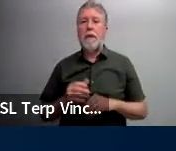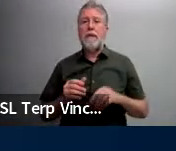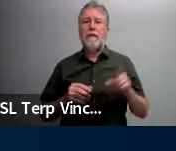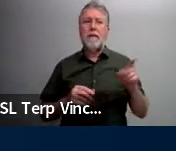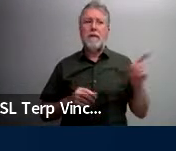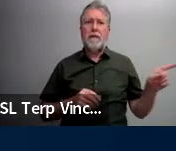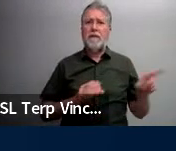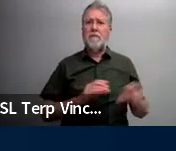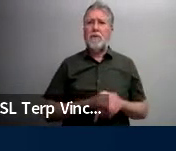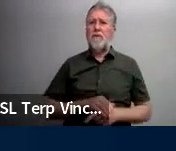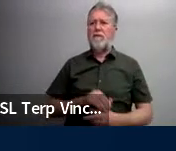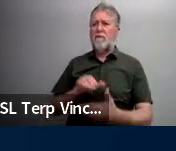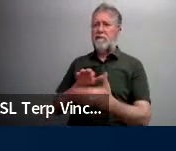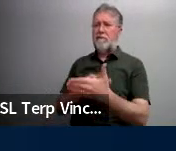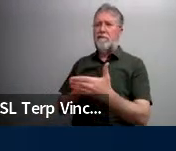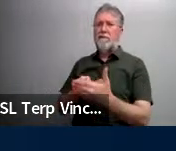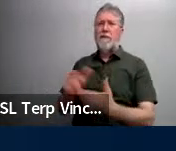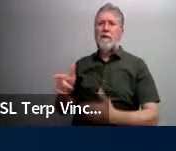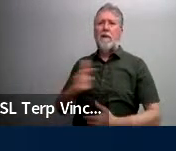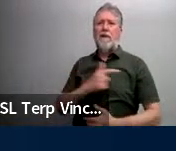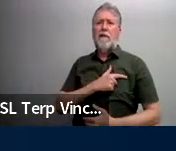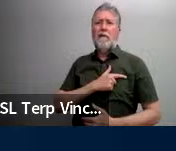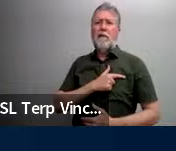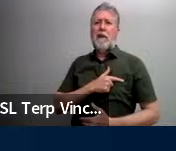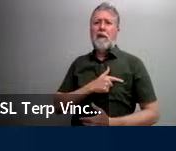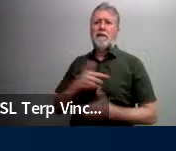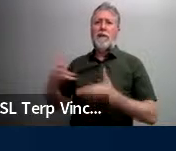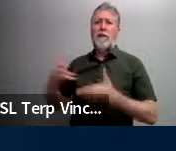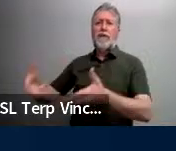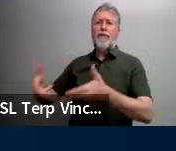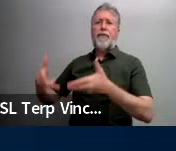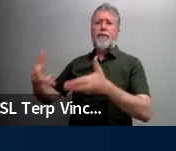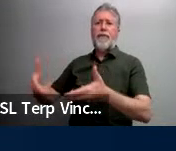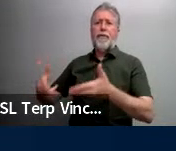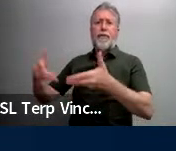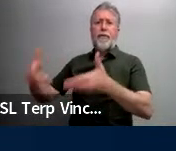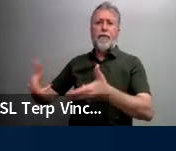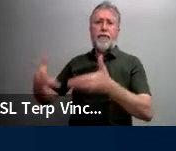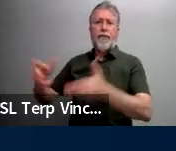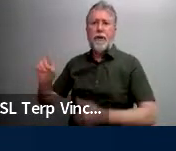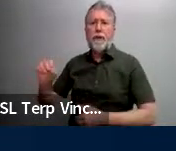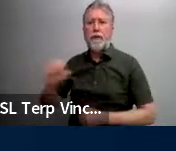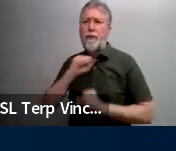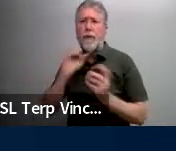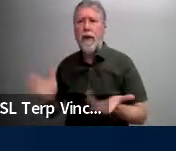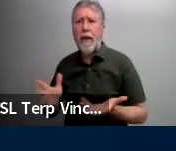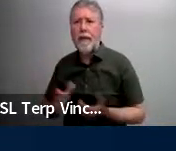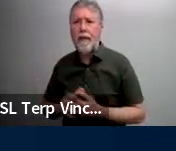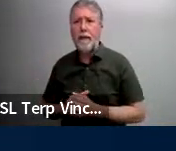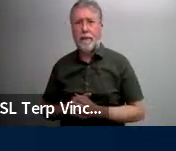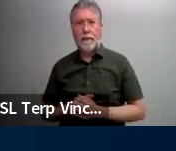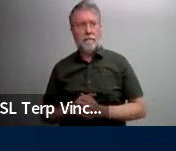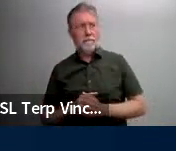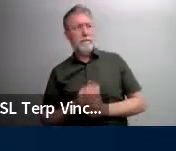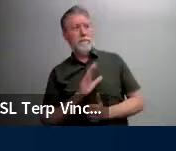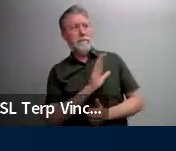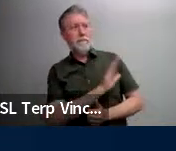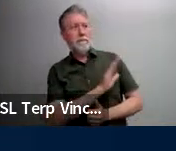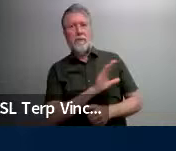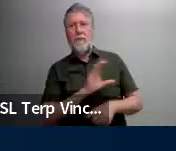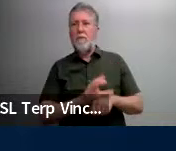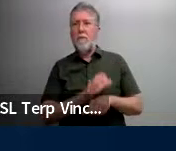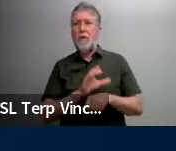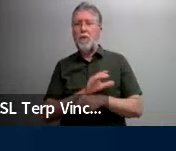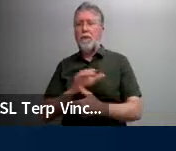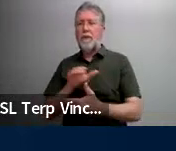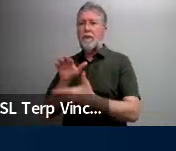or surveillance system that is tracking the employee is